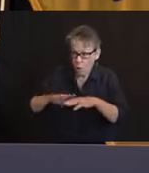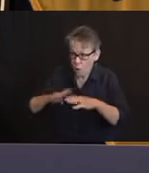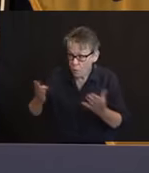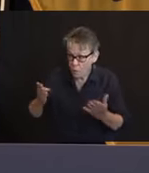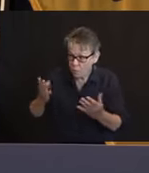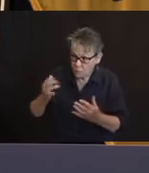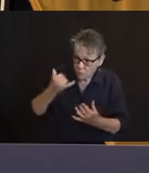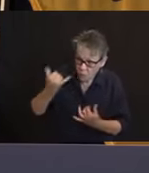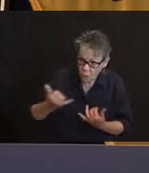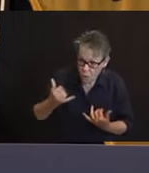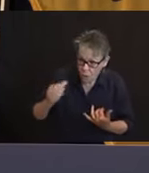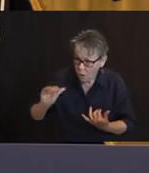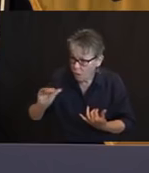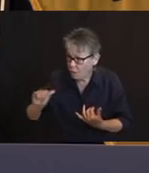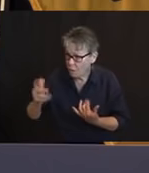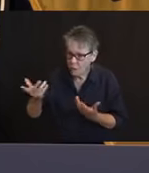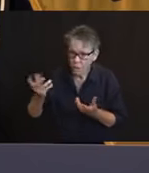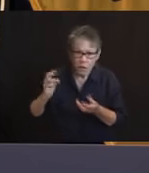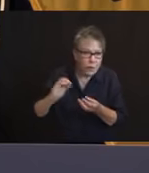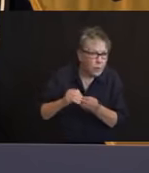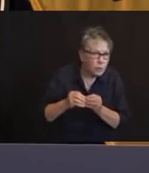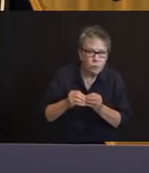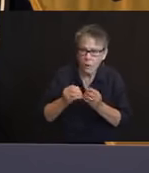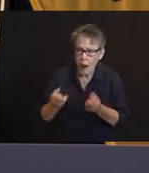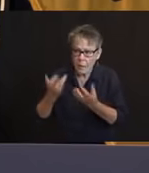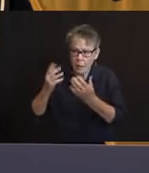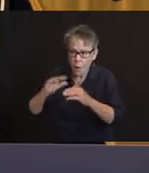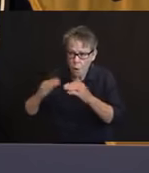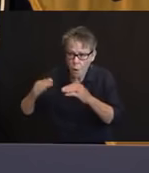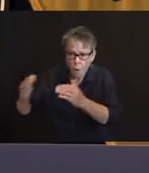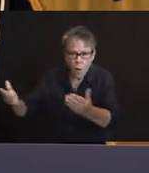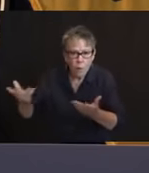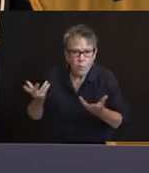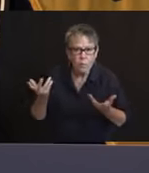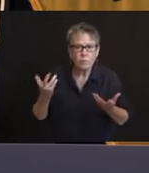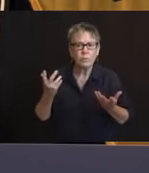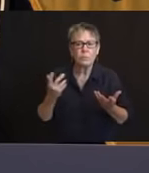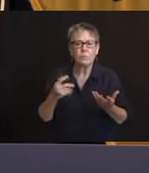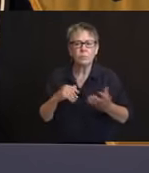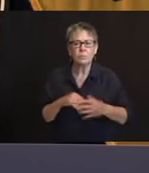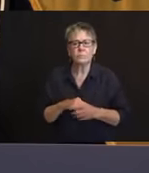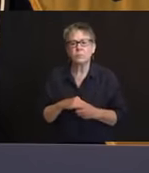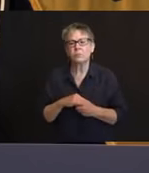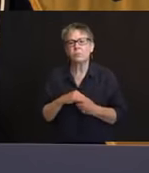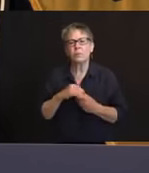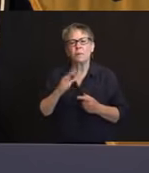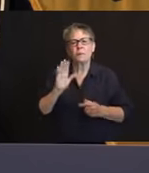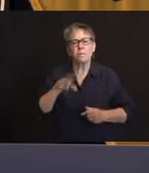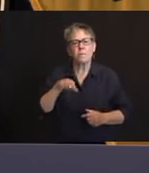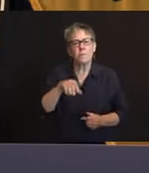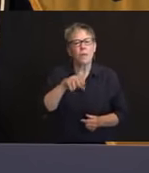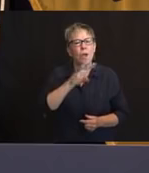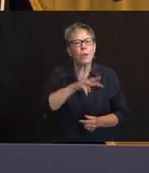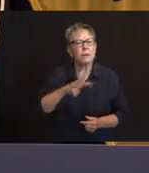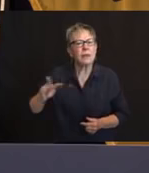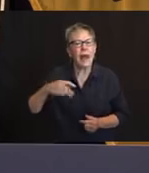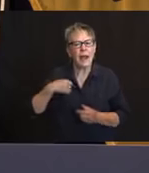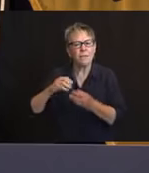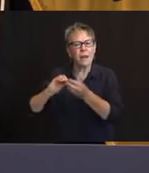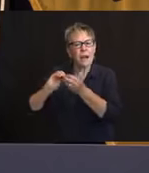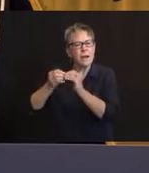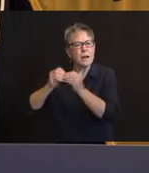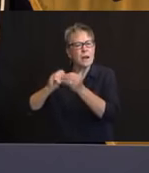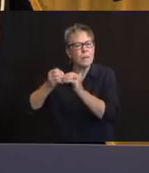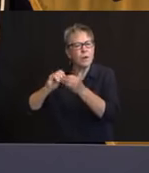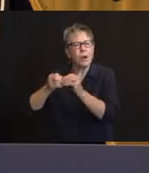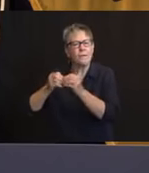Health published data on cases and deaths by zip code, but did not include zip codes that have 20,000 residents or less. Can you explain how the